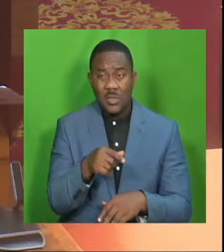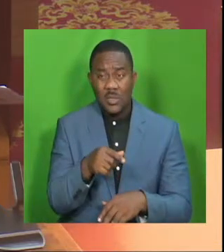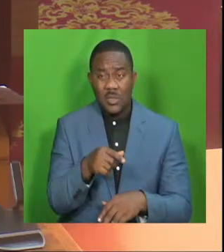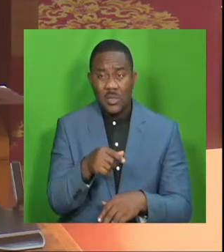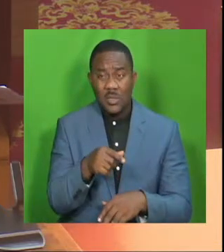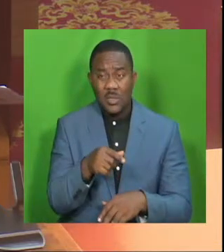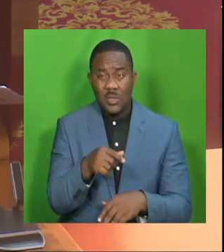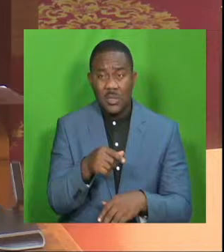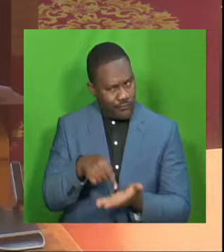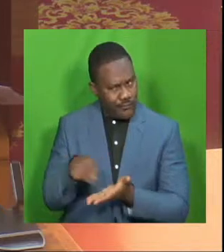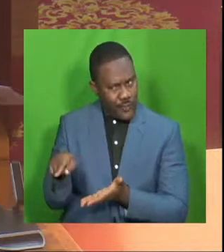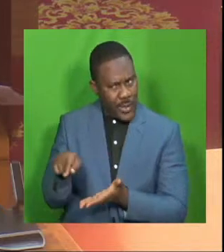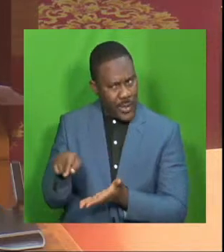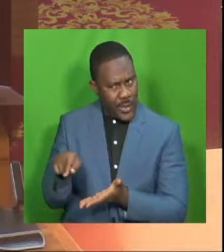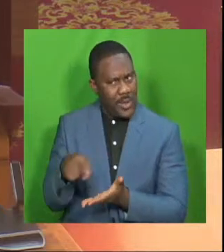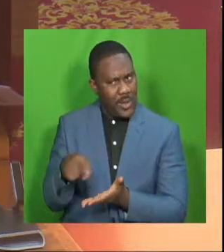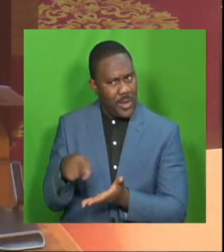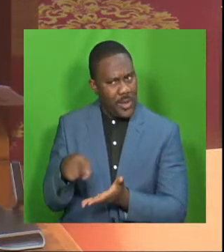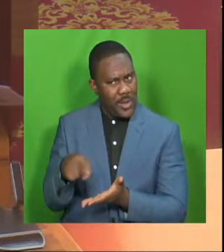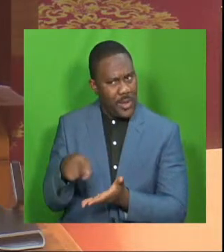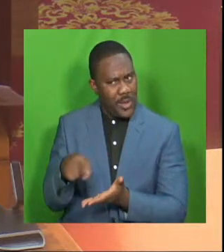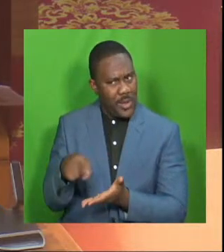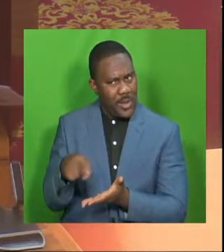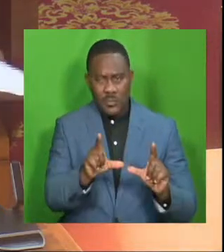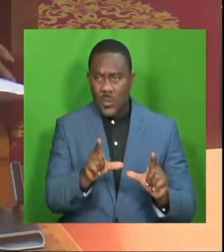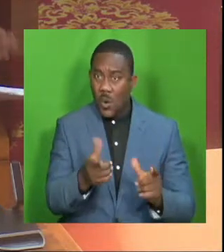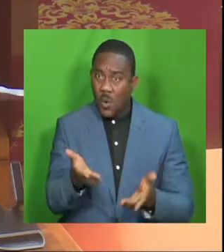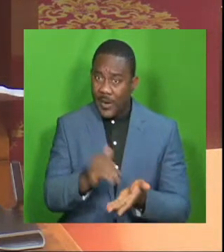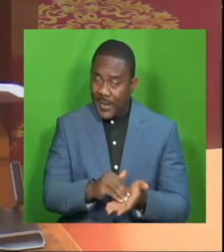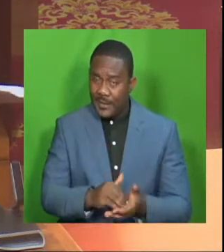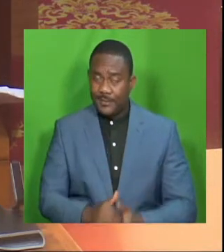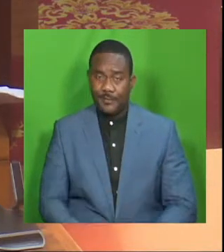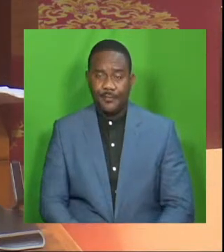up before licenses are renewed.